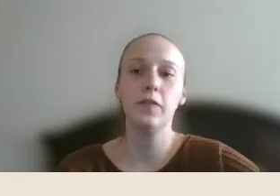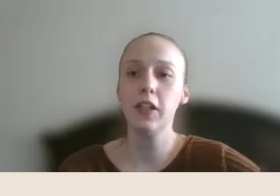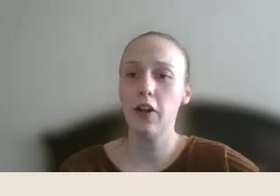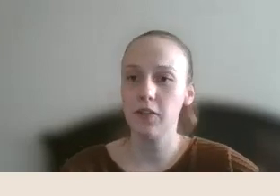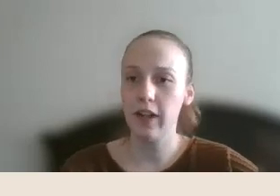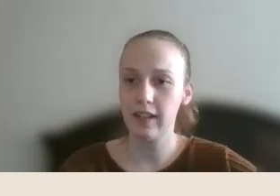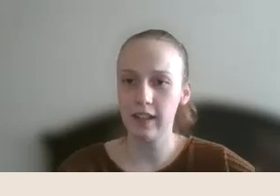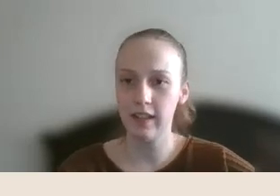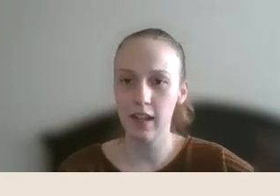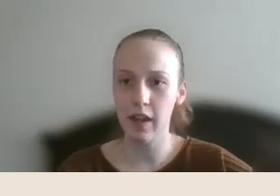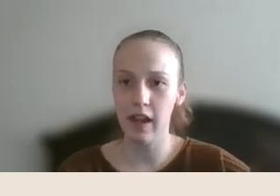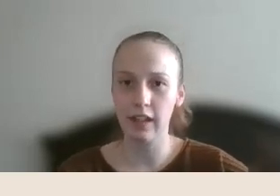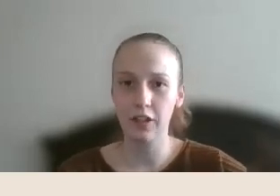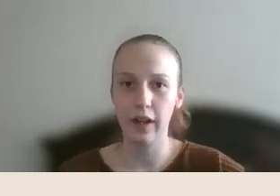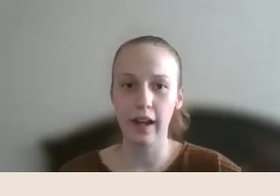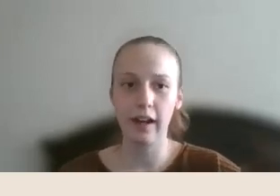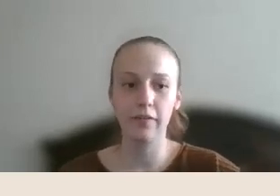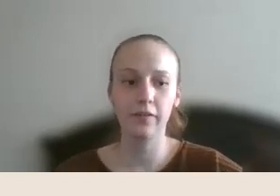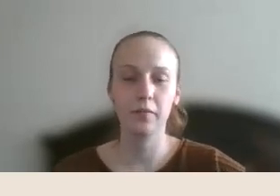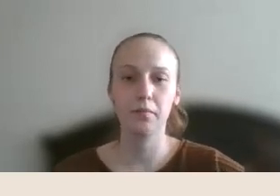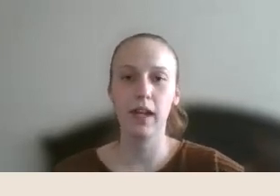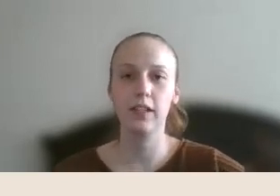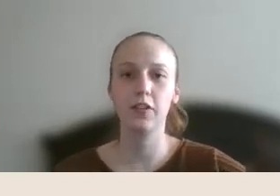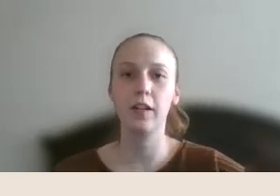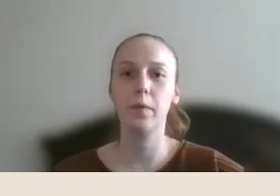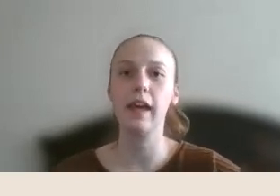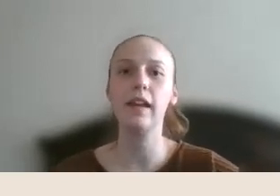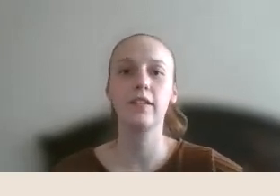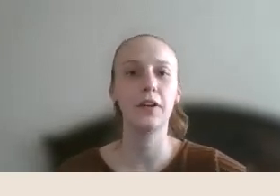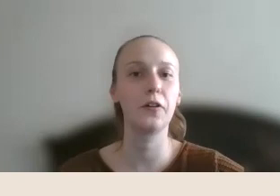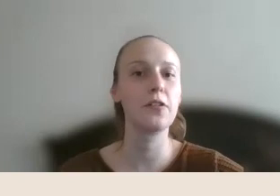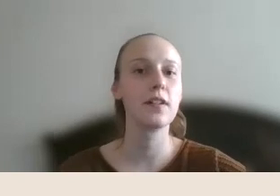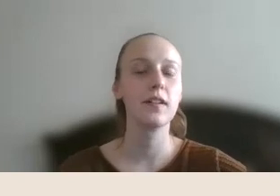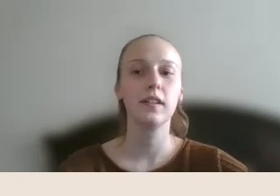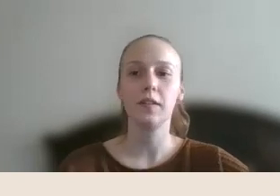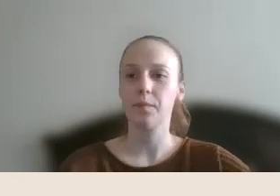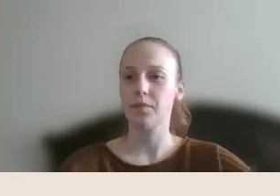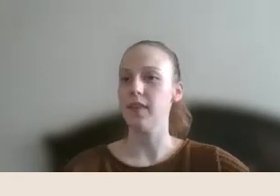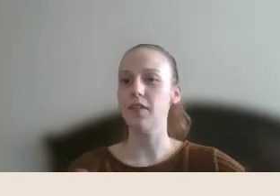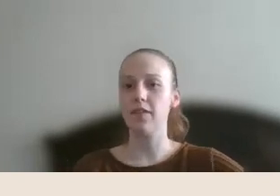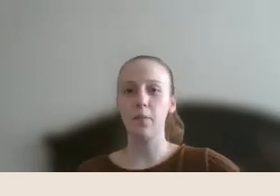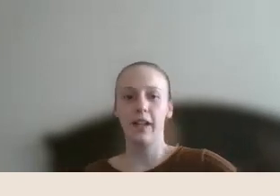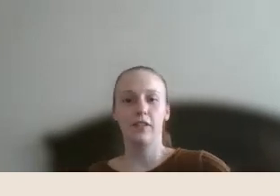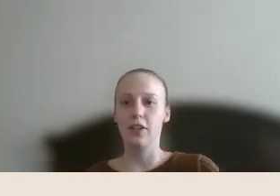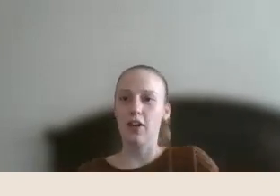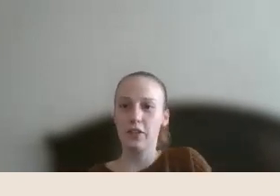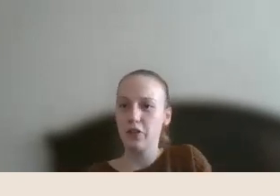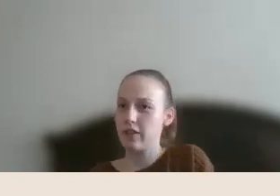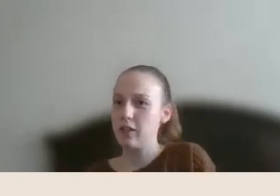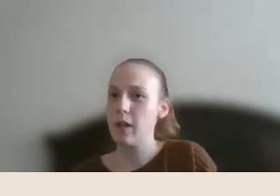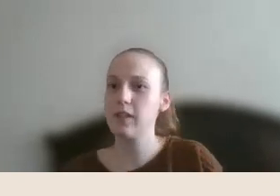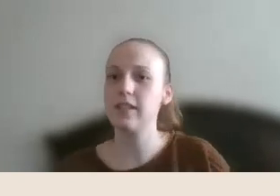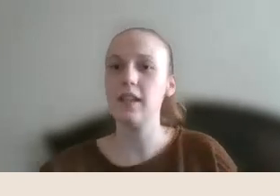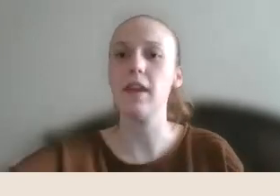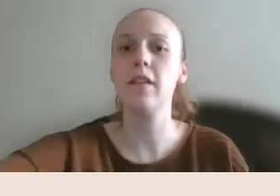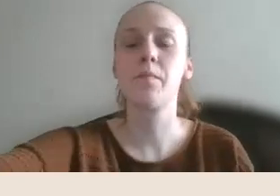So hopefully all of you guys can see me. I do have my screen pinned, so even if somebody else talks, you should